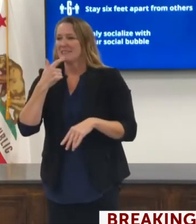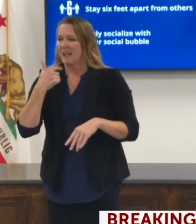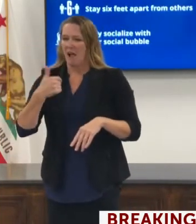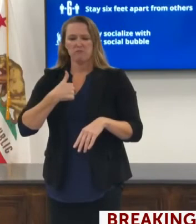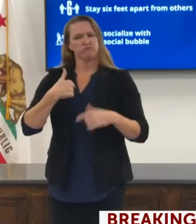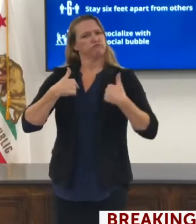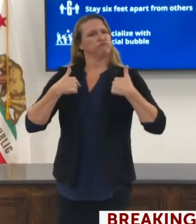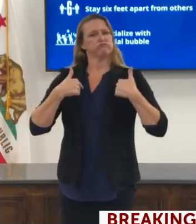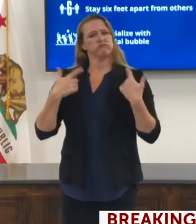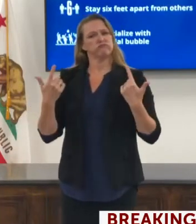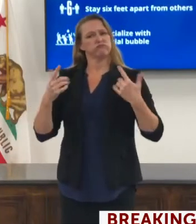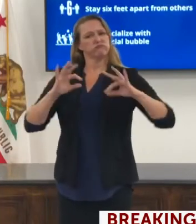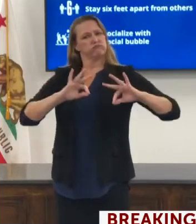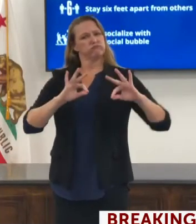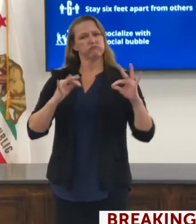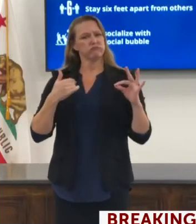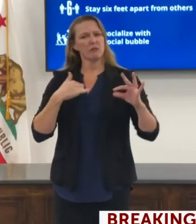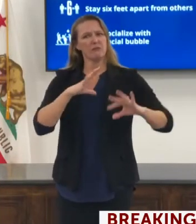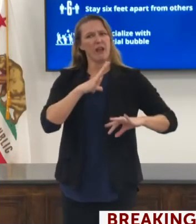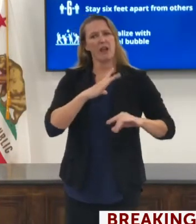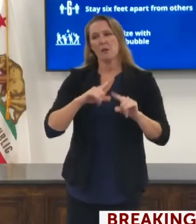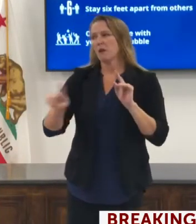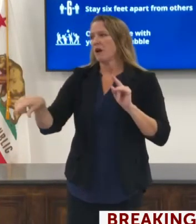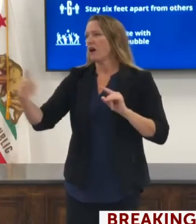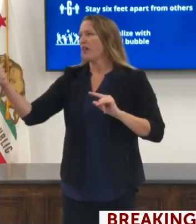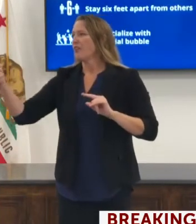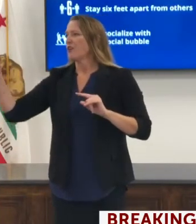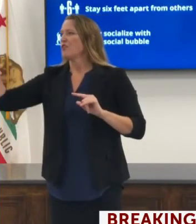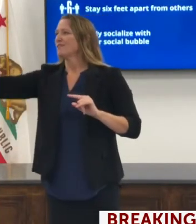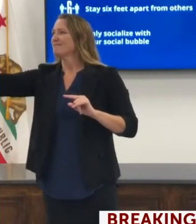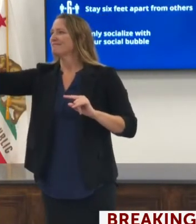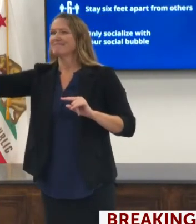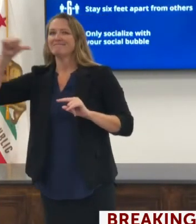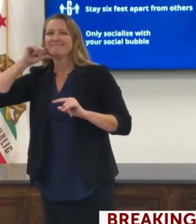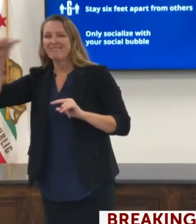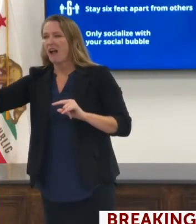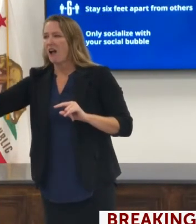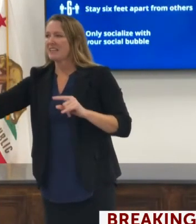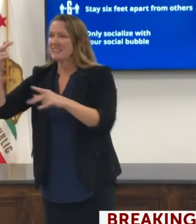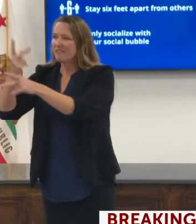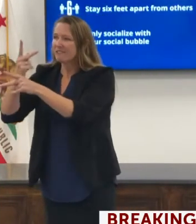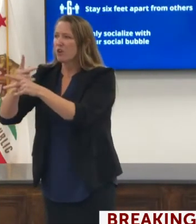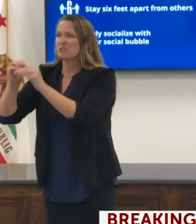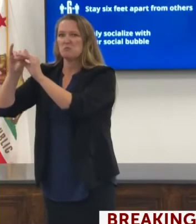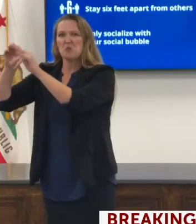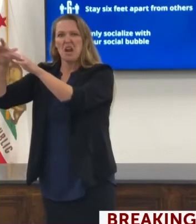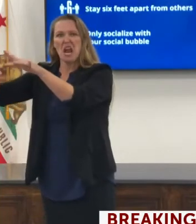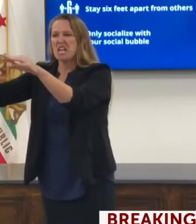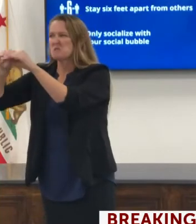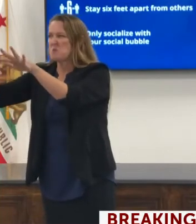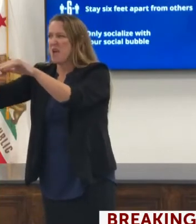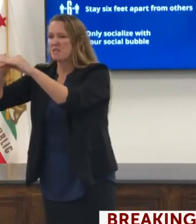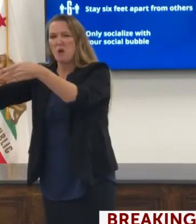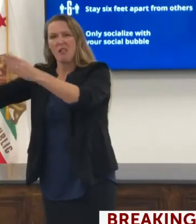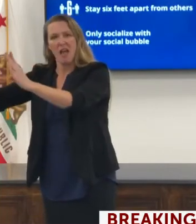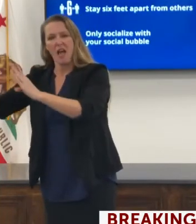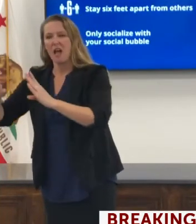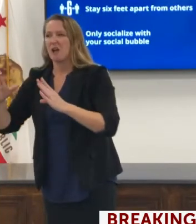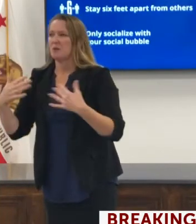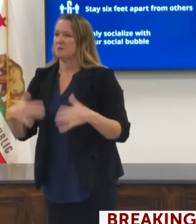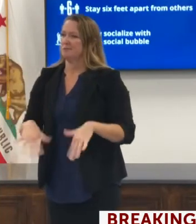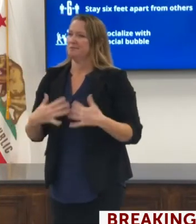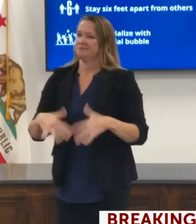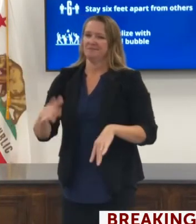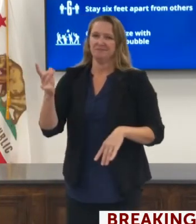are individuals who are not and create the conditions for us to continue to spread, whether it's our